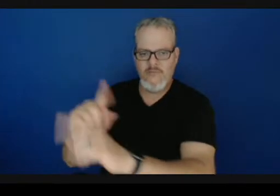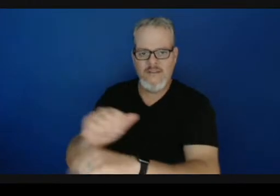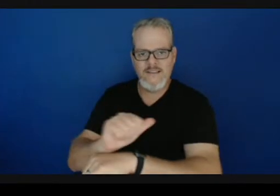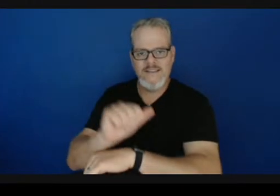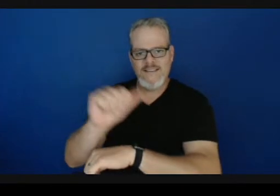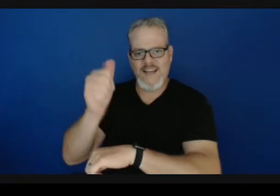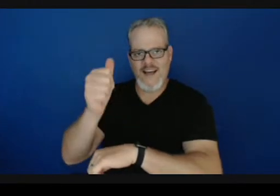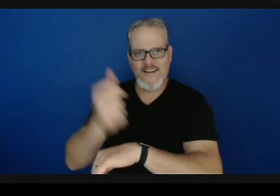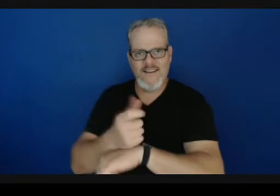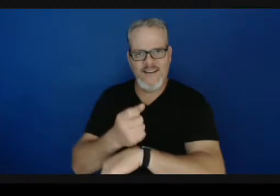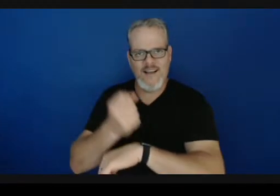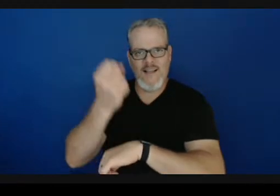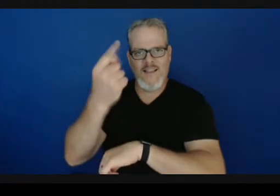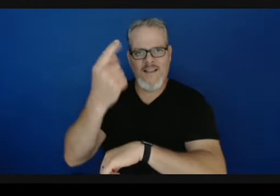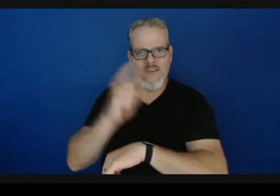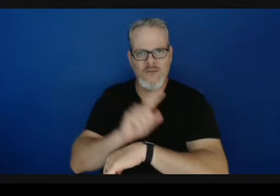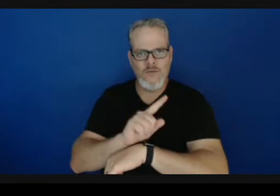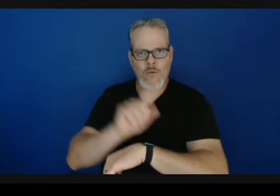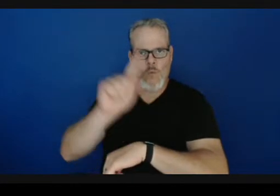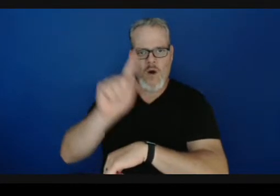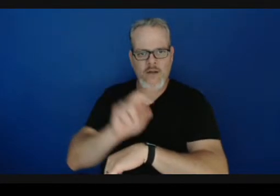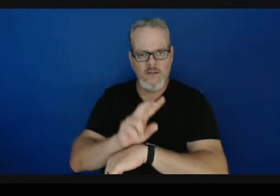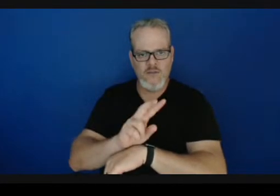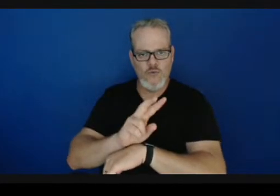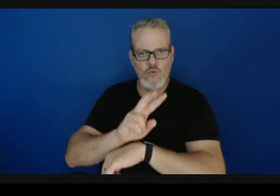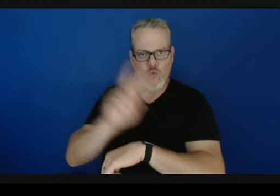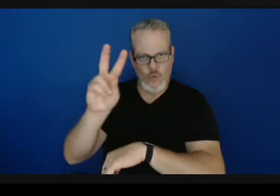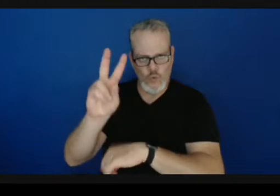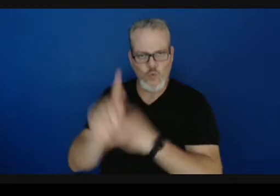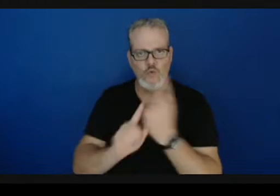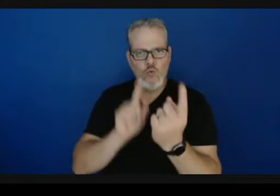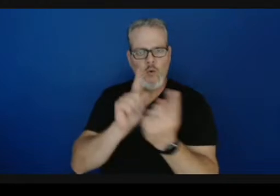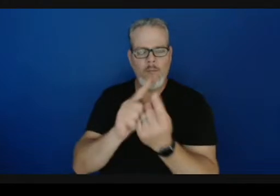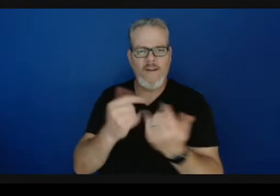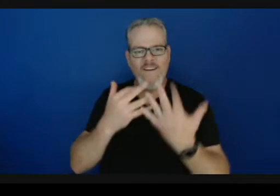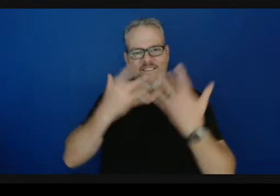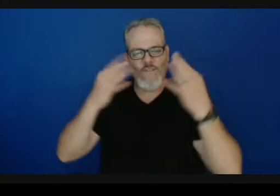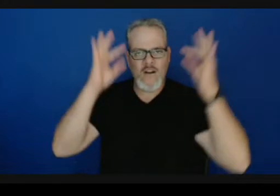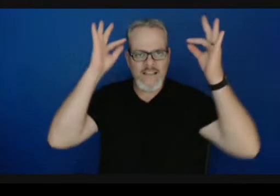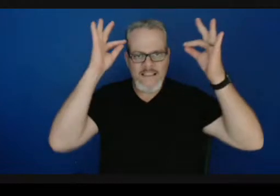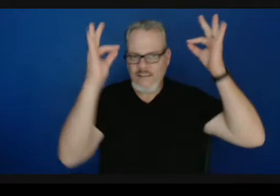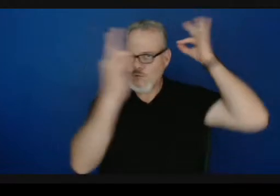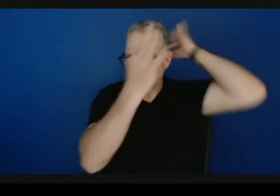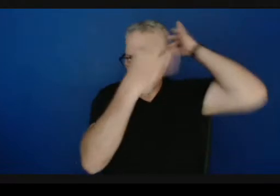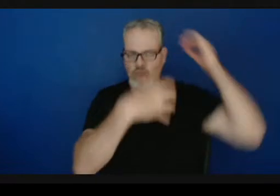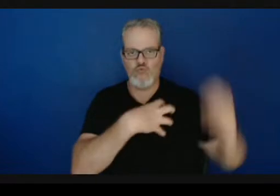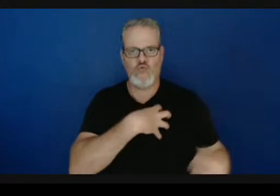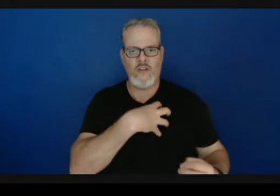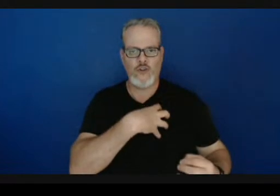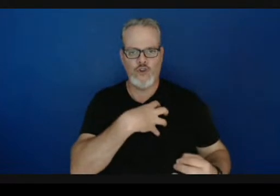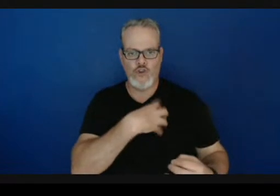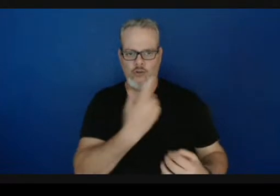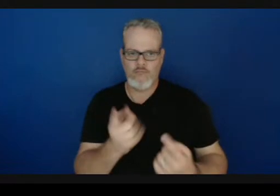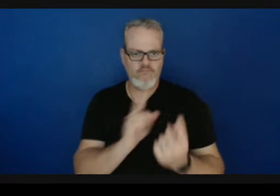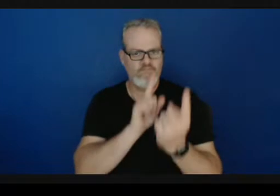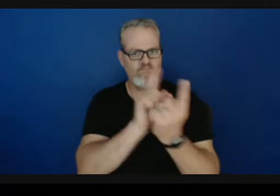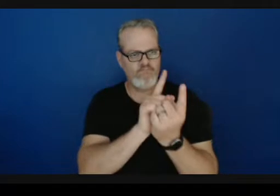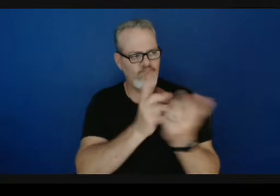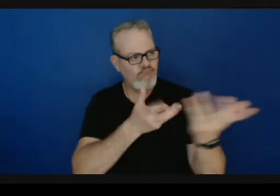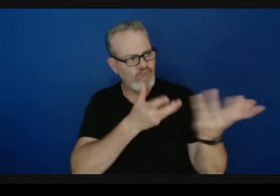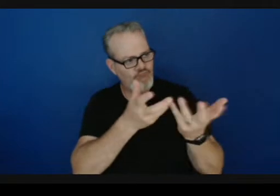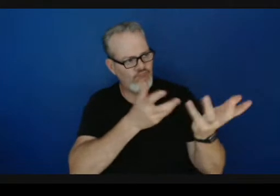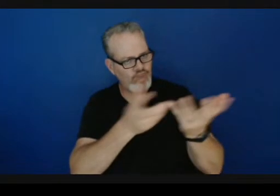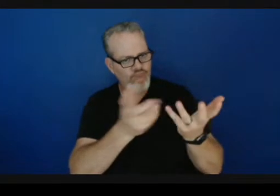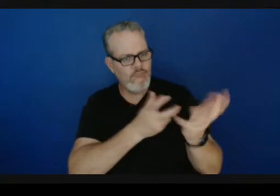1, and 2 p.m. You can meet a friendly ranger at Waikahuna parking area conveniently located by the restrooms. Dive into